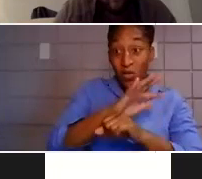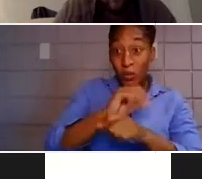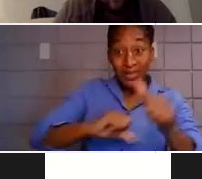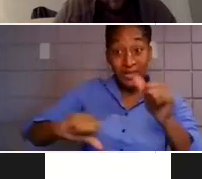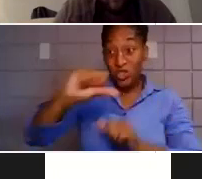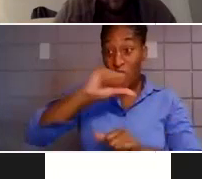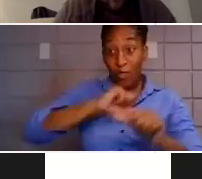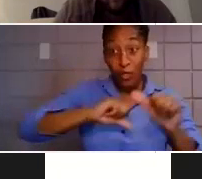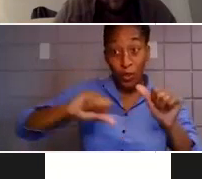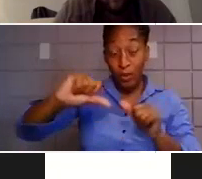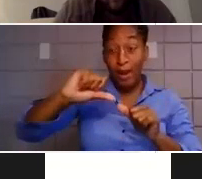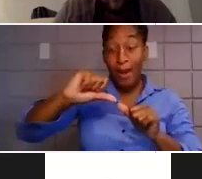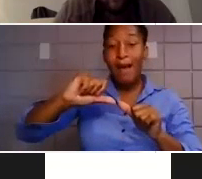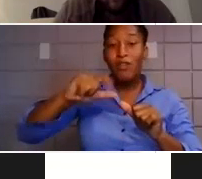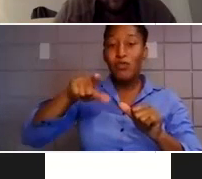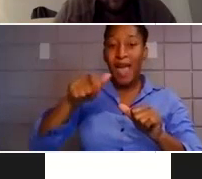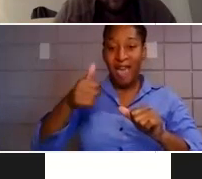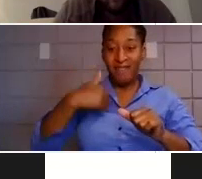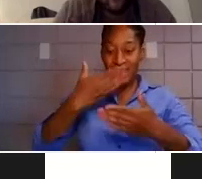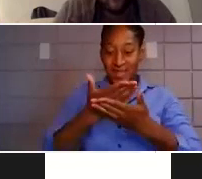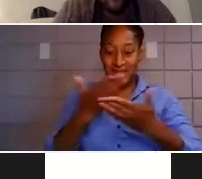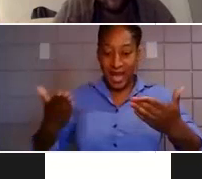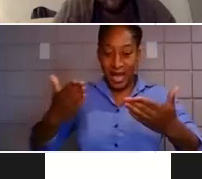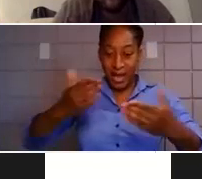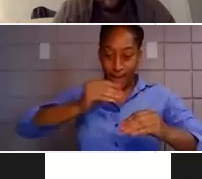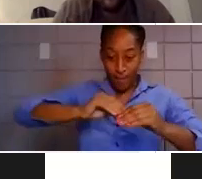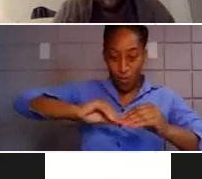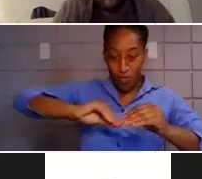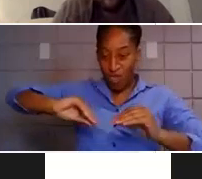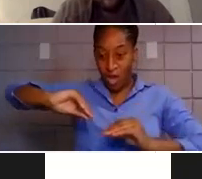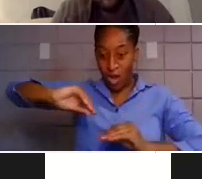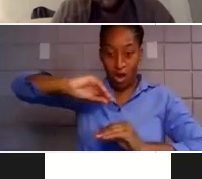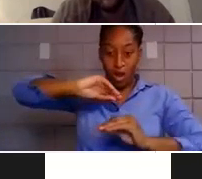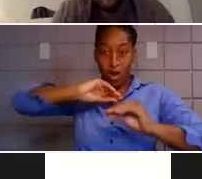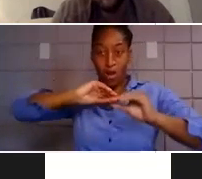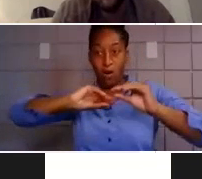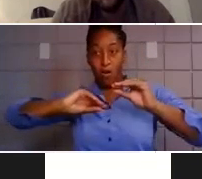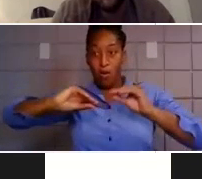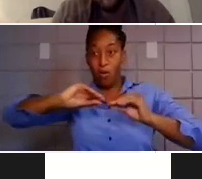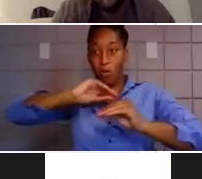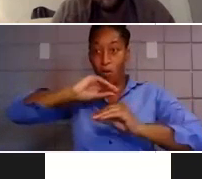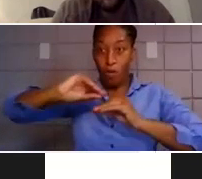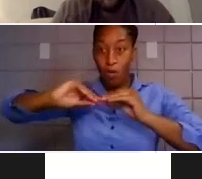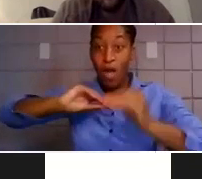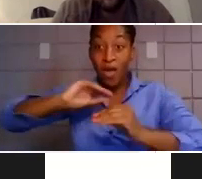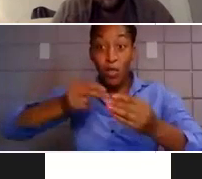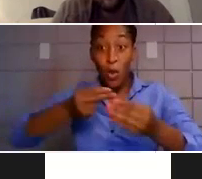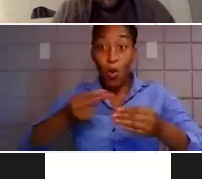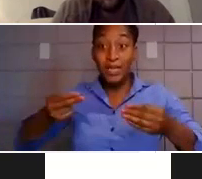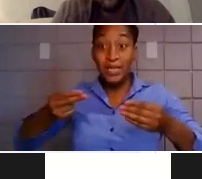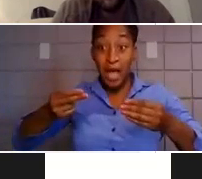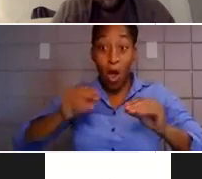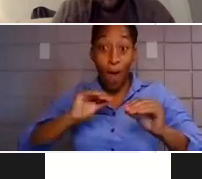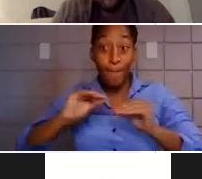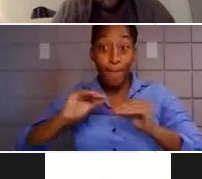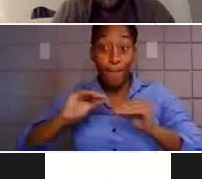got this object that's moving horizontally and vertically, but I can take the horizontal motion and separate it out. I can